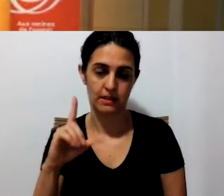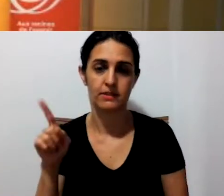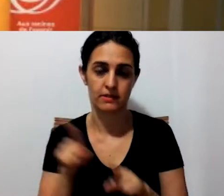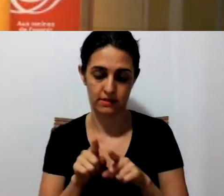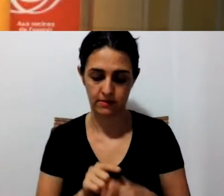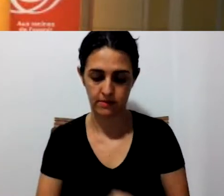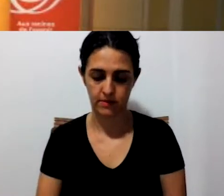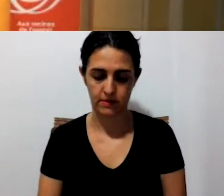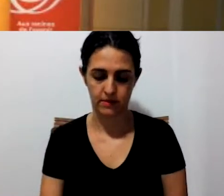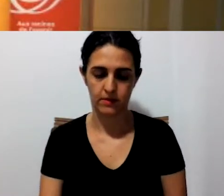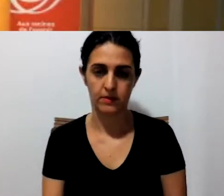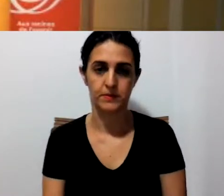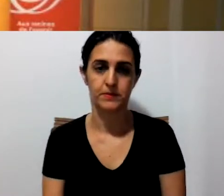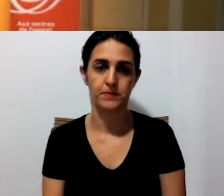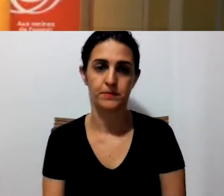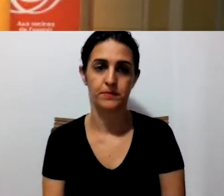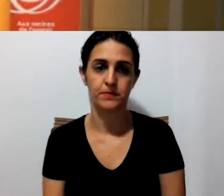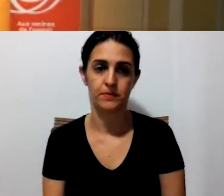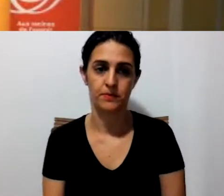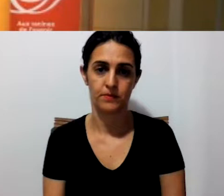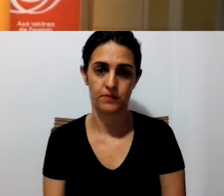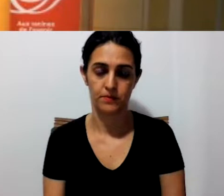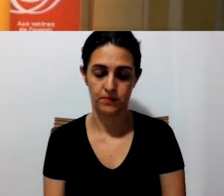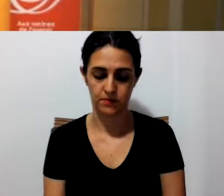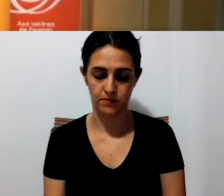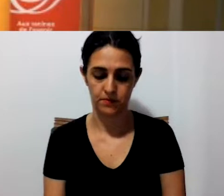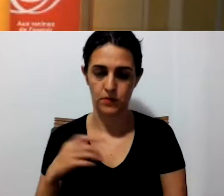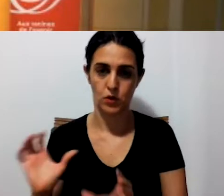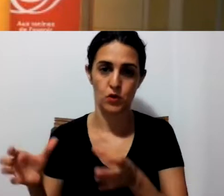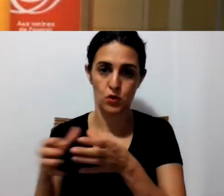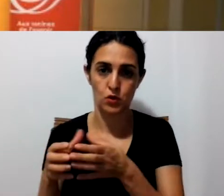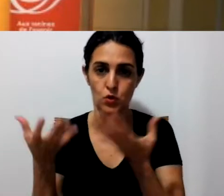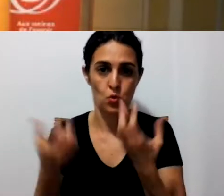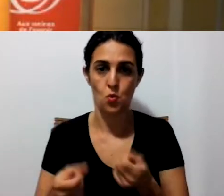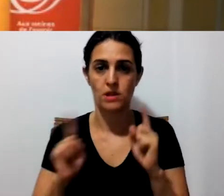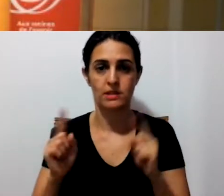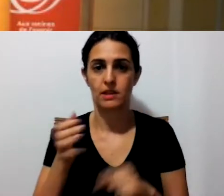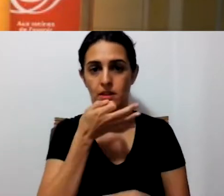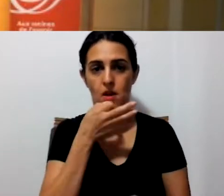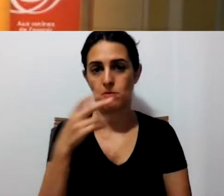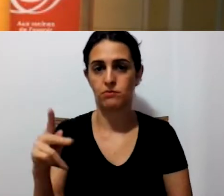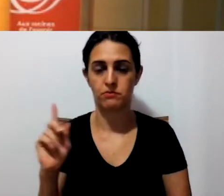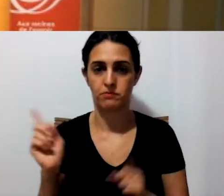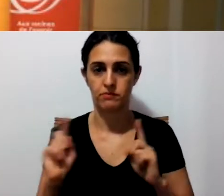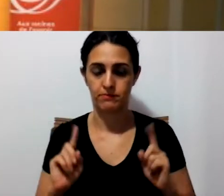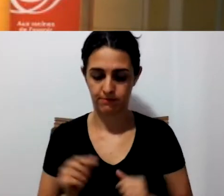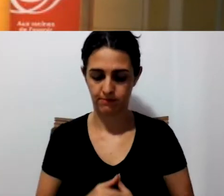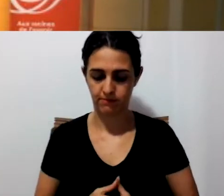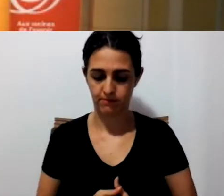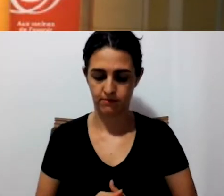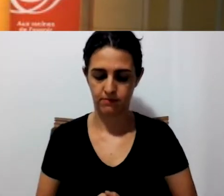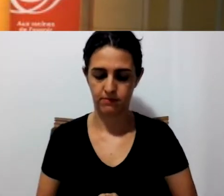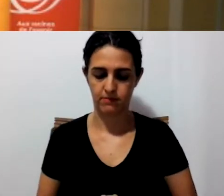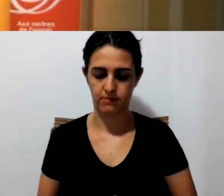OECD is a club of best practices, because we are kind of developing these policies which work in countries, and we